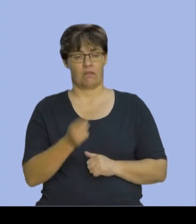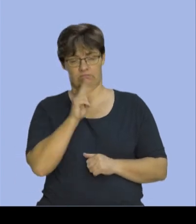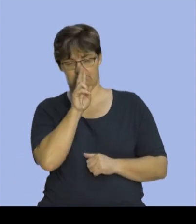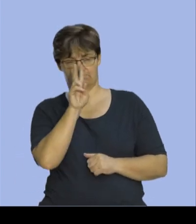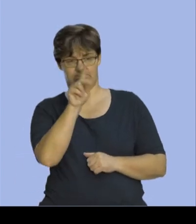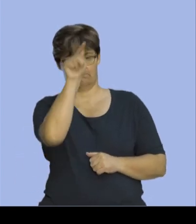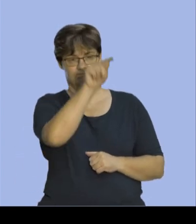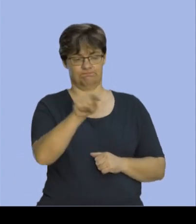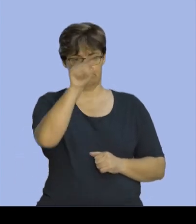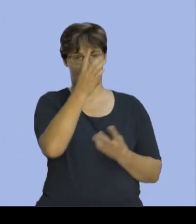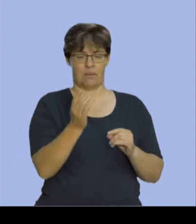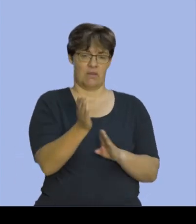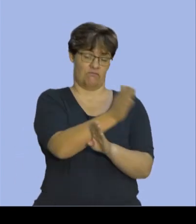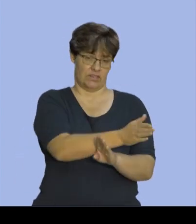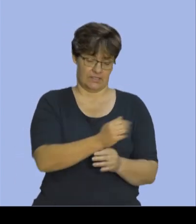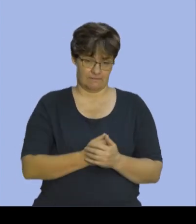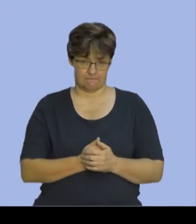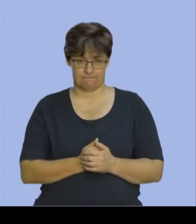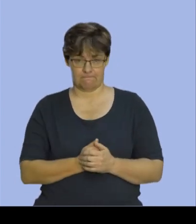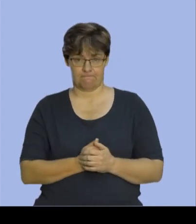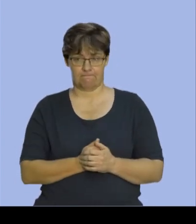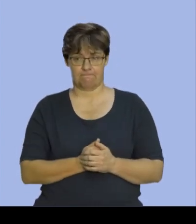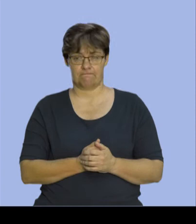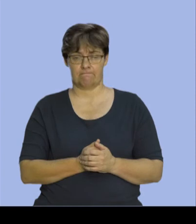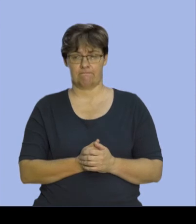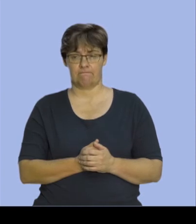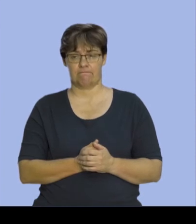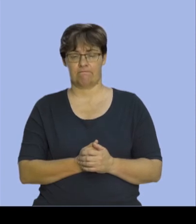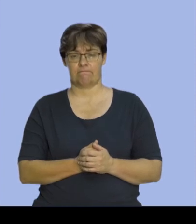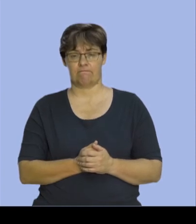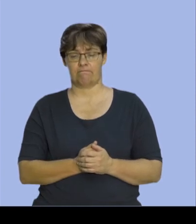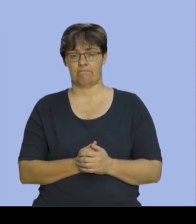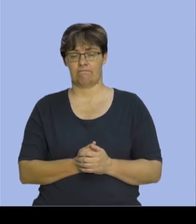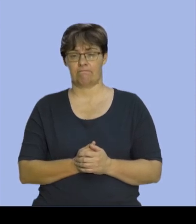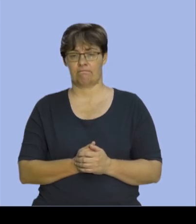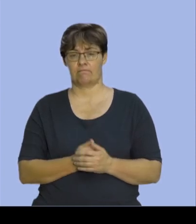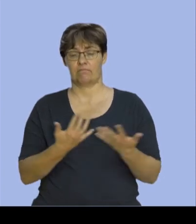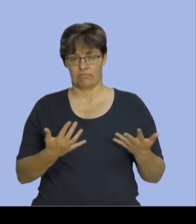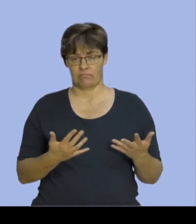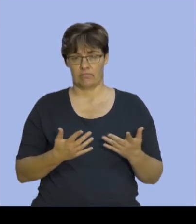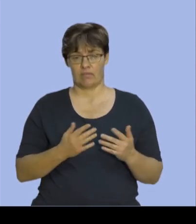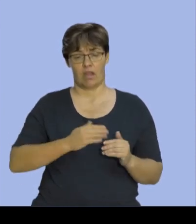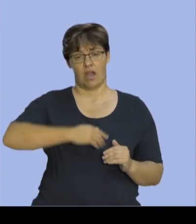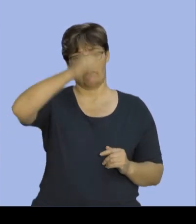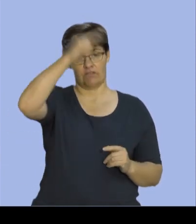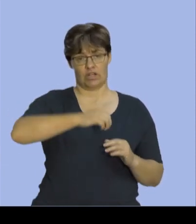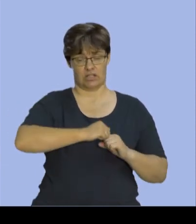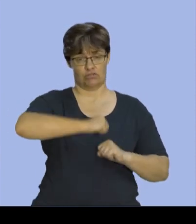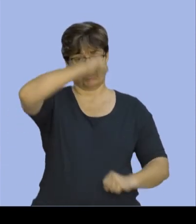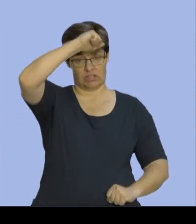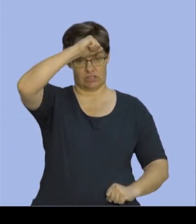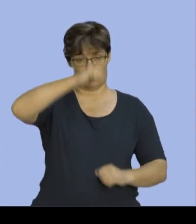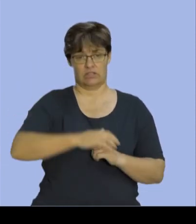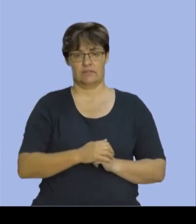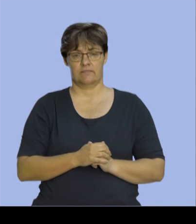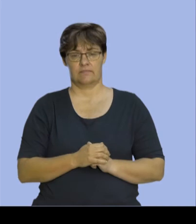4. But you can just look at the number in front there. Now, with the vertical stretch,